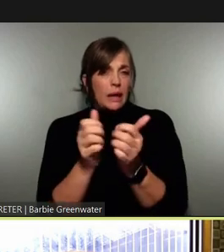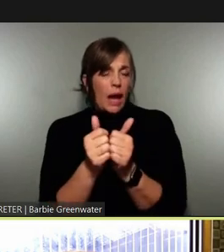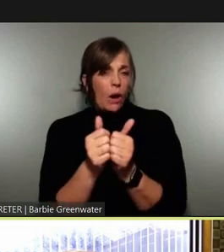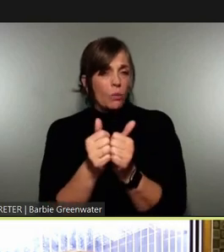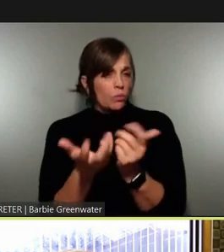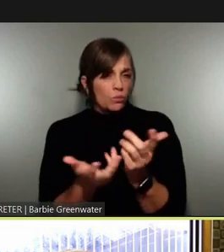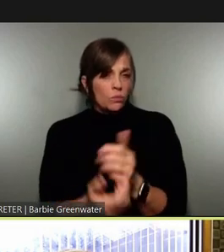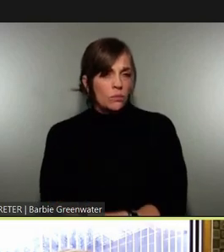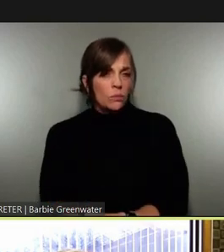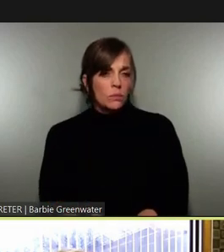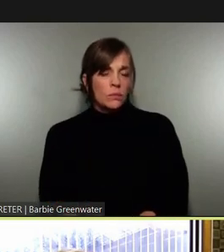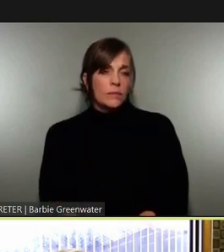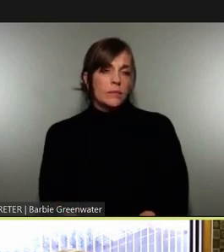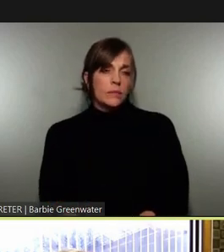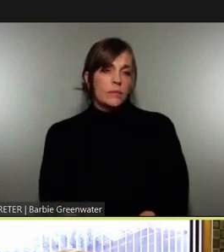on taxpayer money?